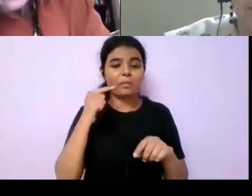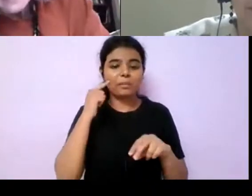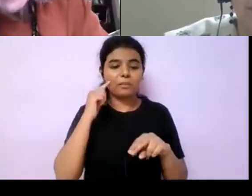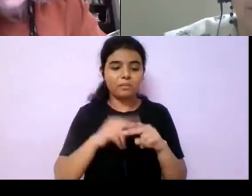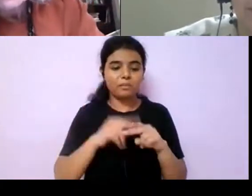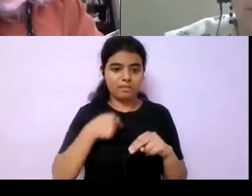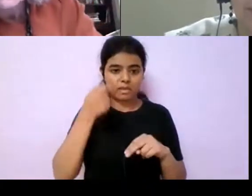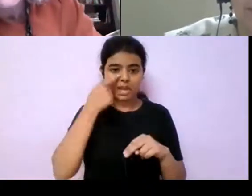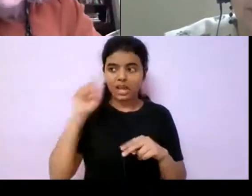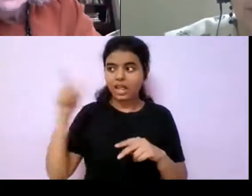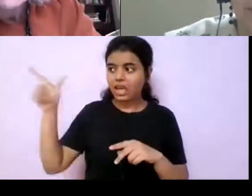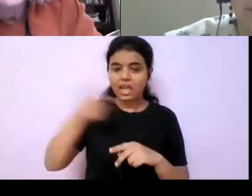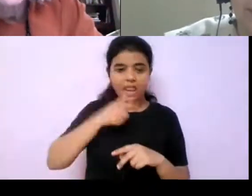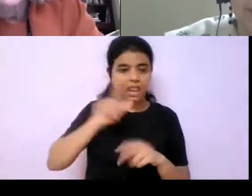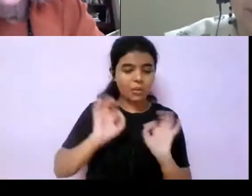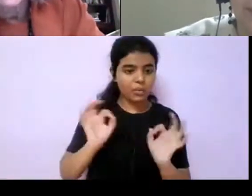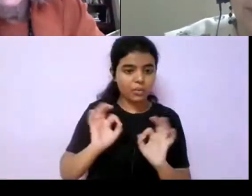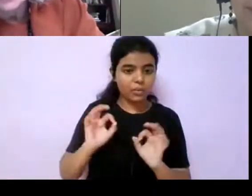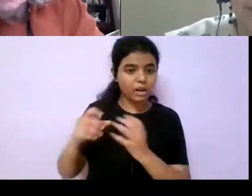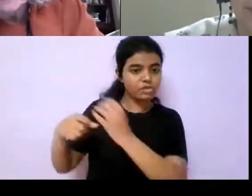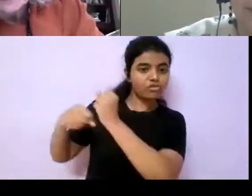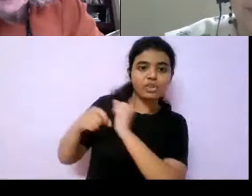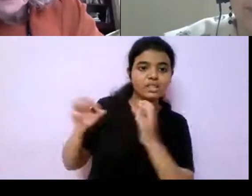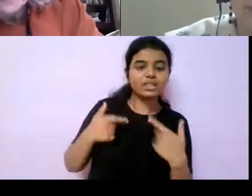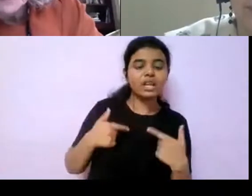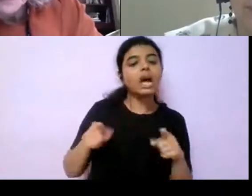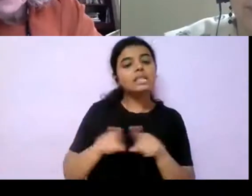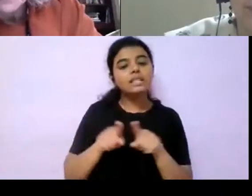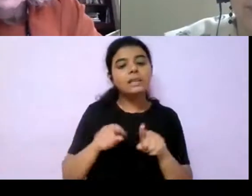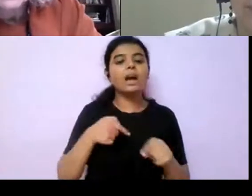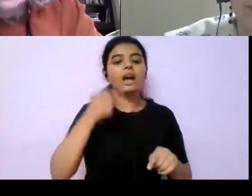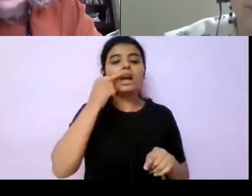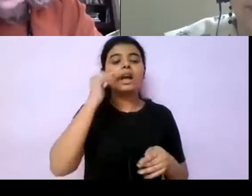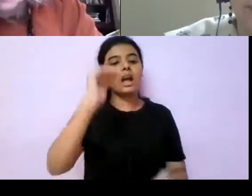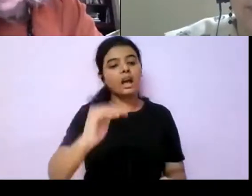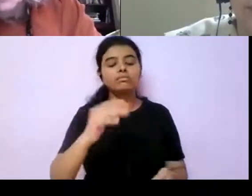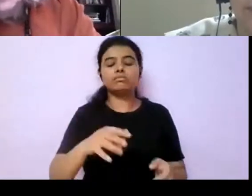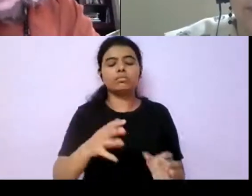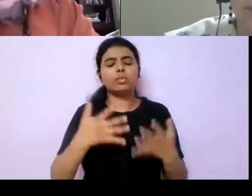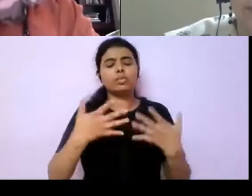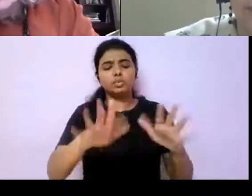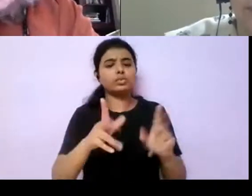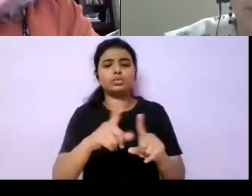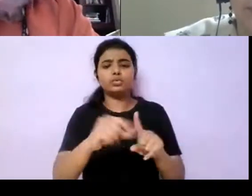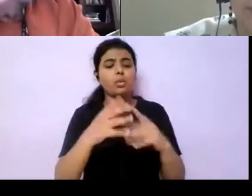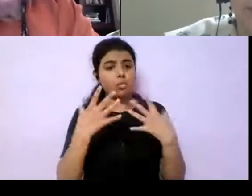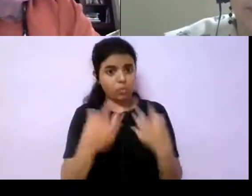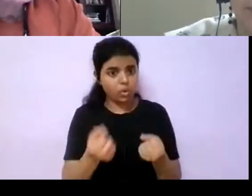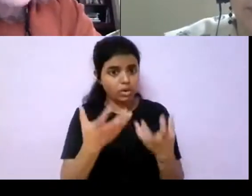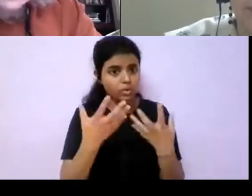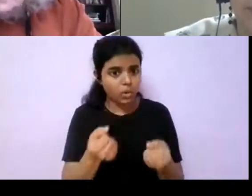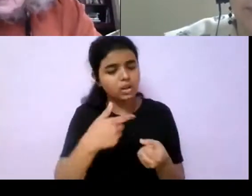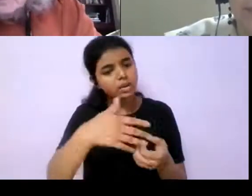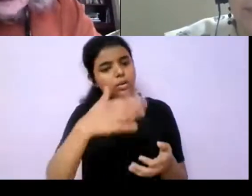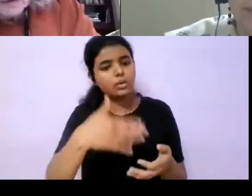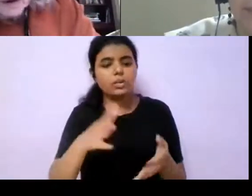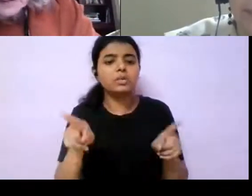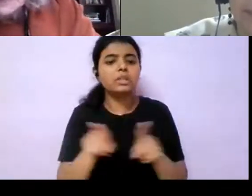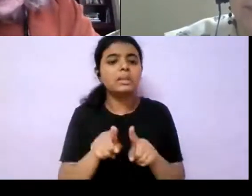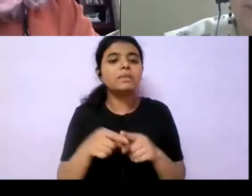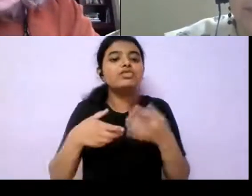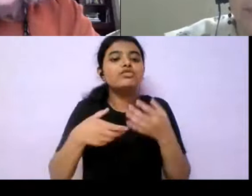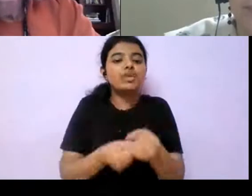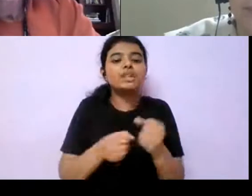I had a lot of trust in his judgment, and I had reason to trust his judgment. Things could have gone terribly